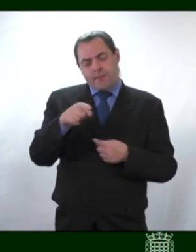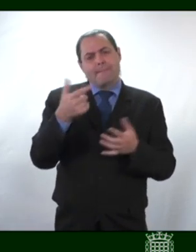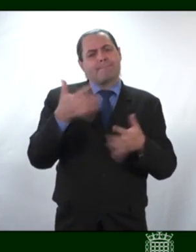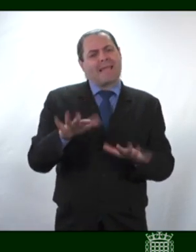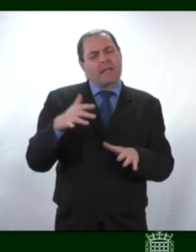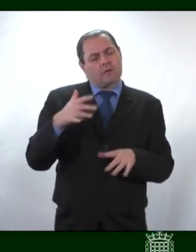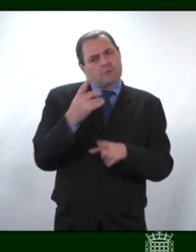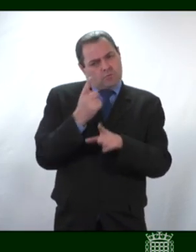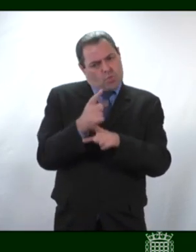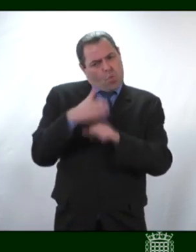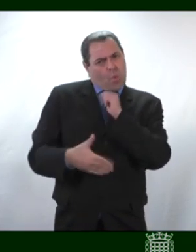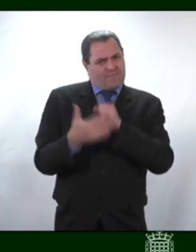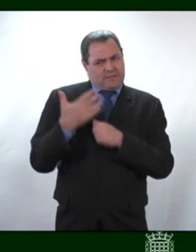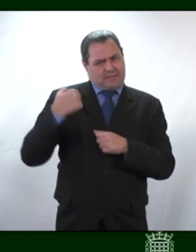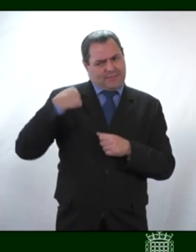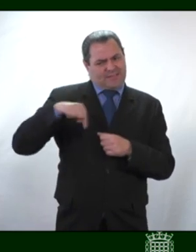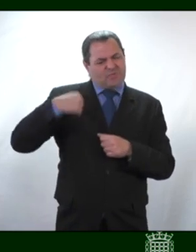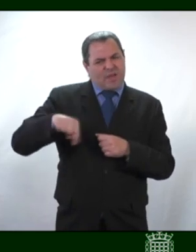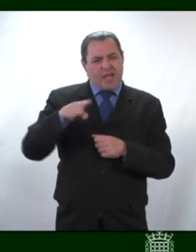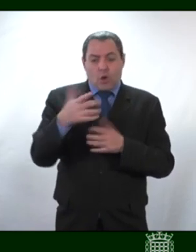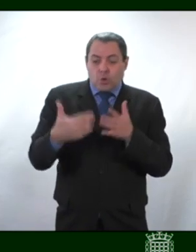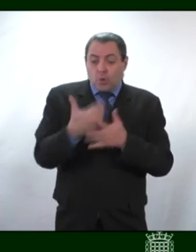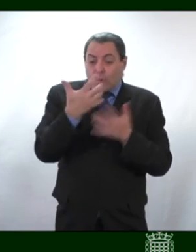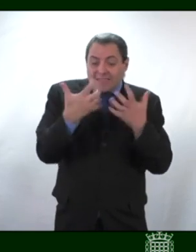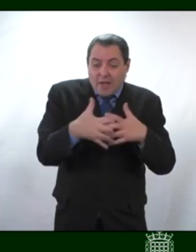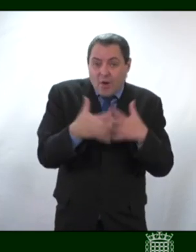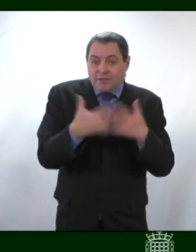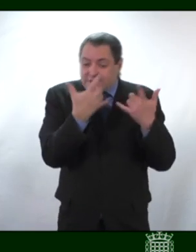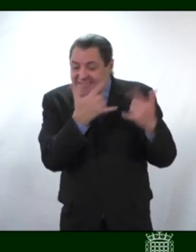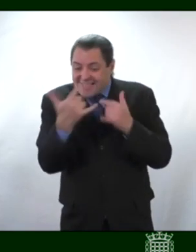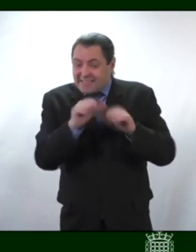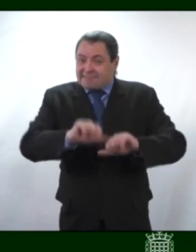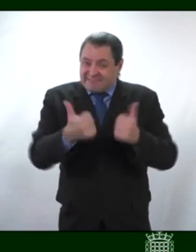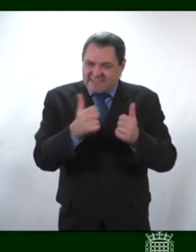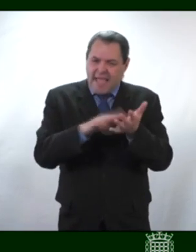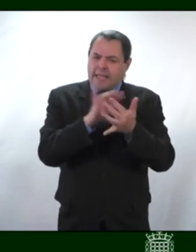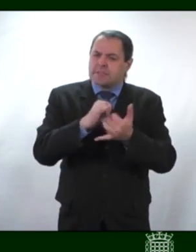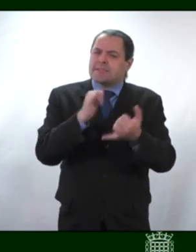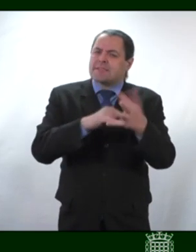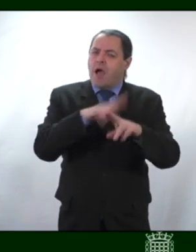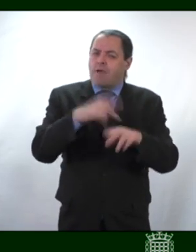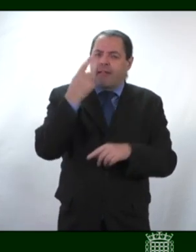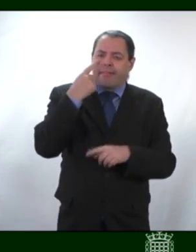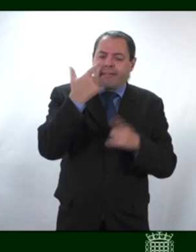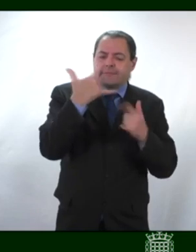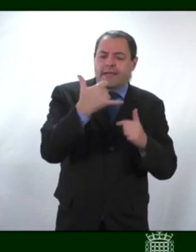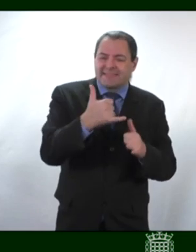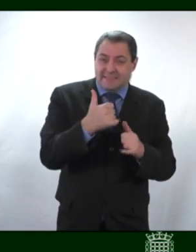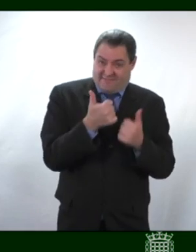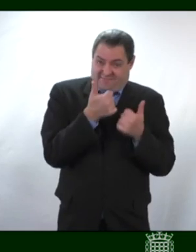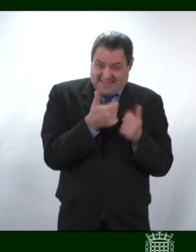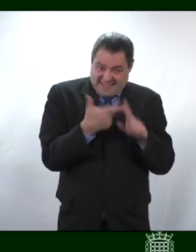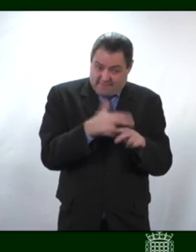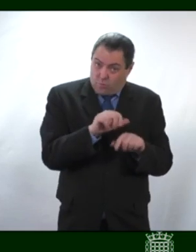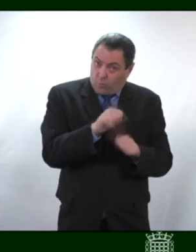with NHS staff. If this technology is found to be effective, what is his timeline for rolling this testing out to wider groups? And